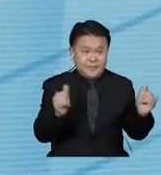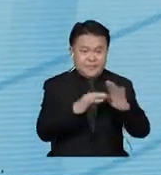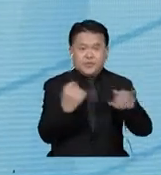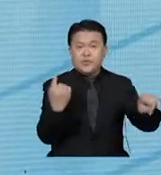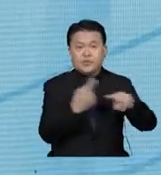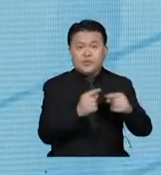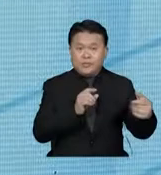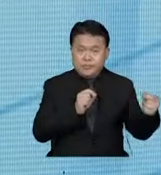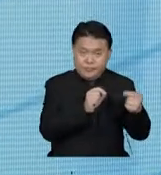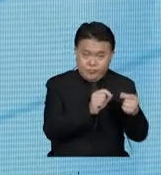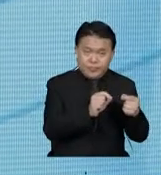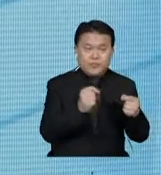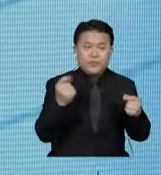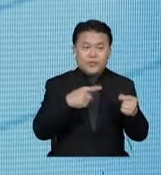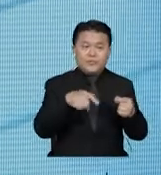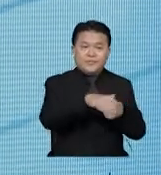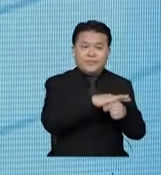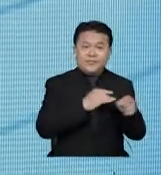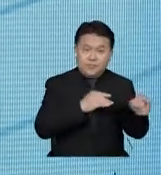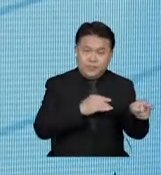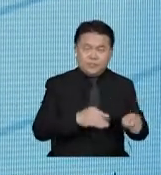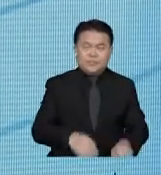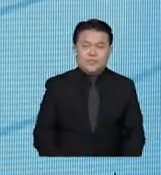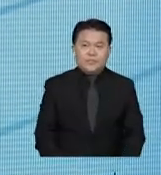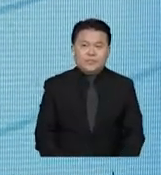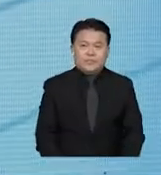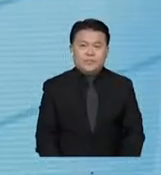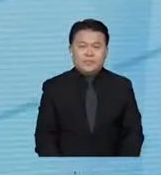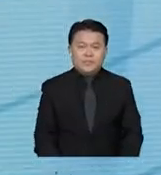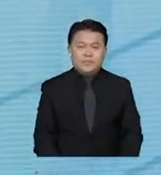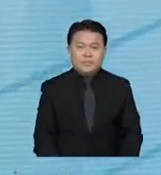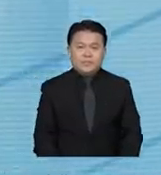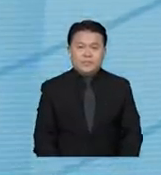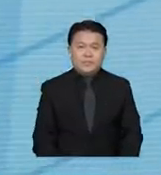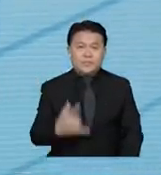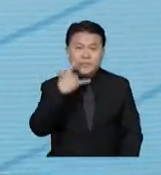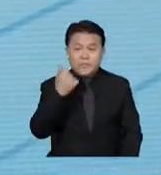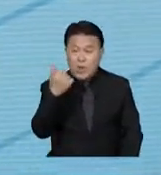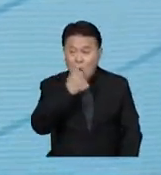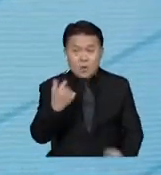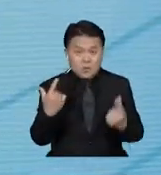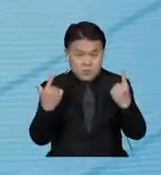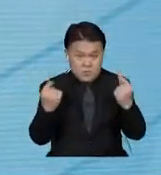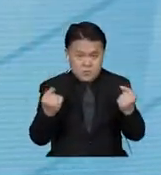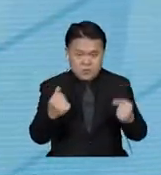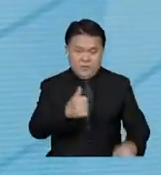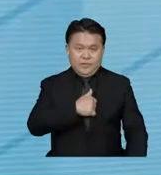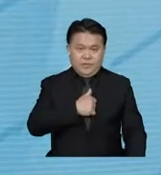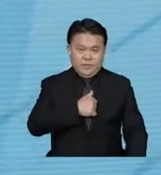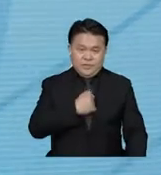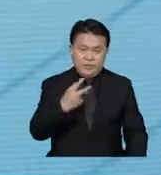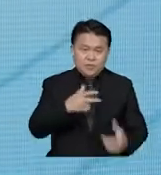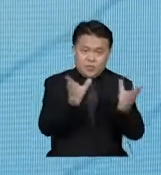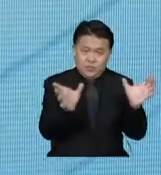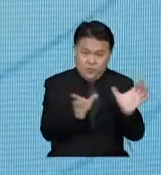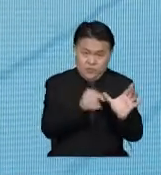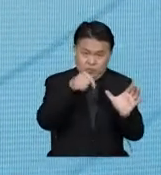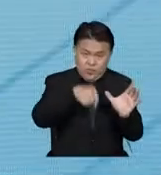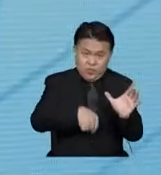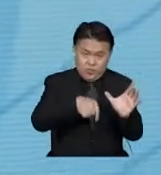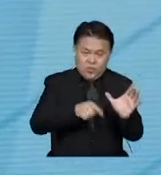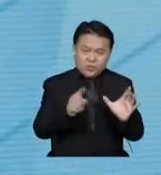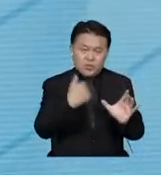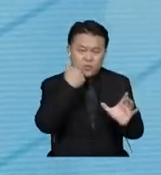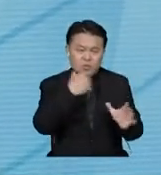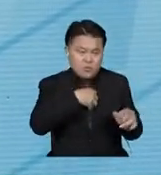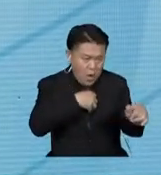are family. And like a mama bear, if we feel our identity or those in our group are threatened, we will do horrible things